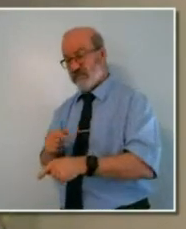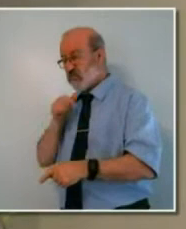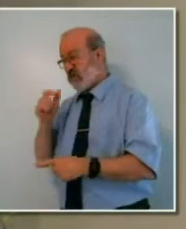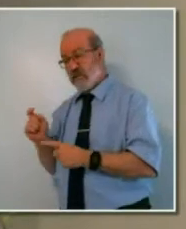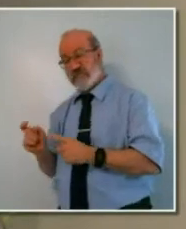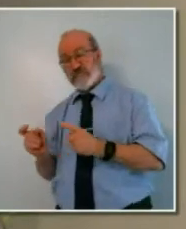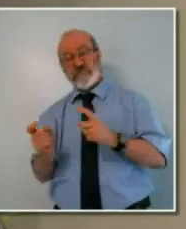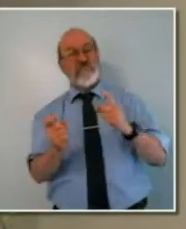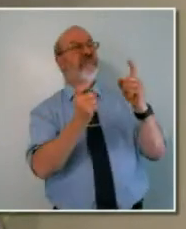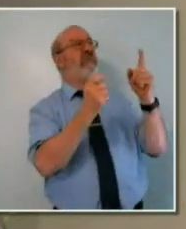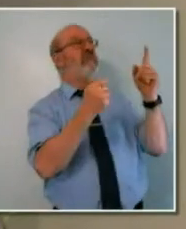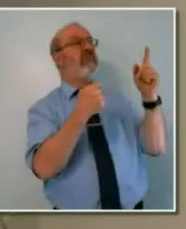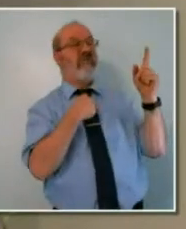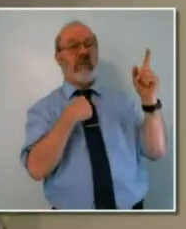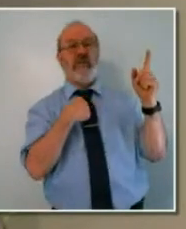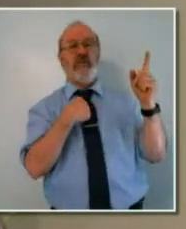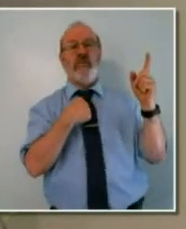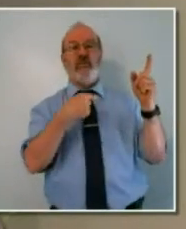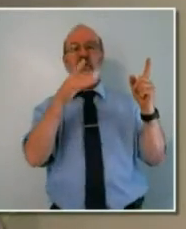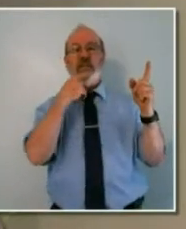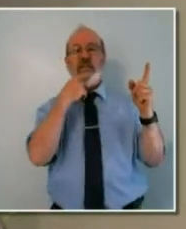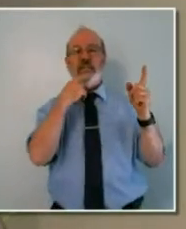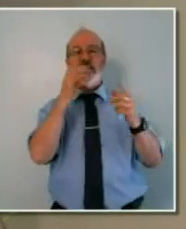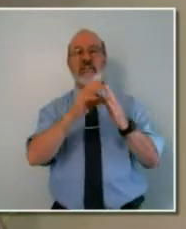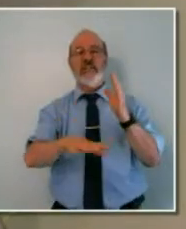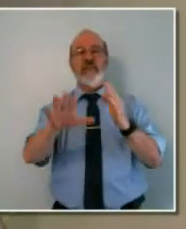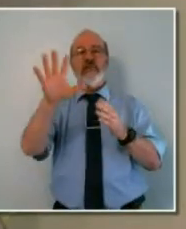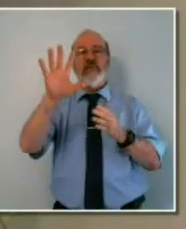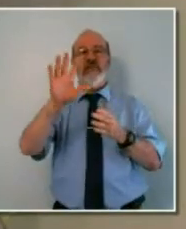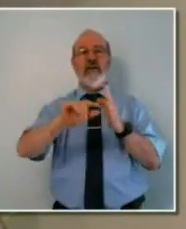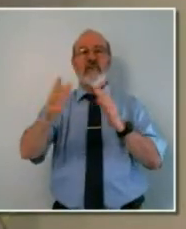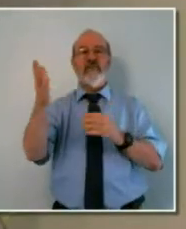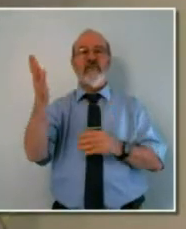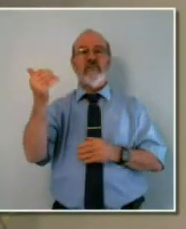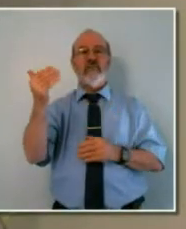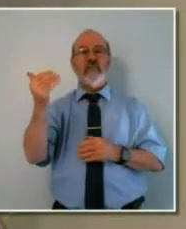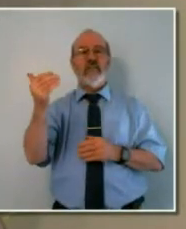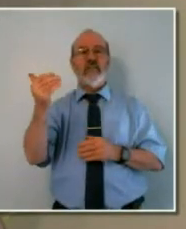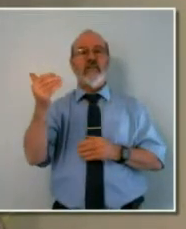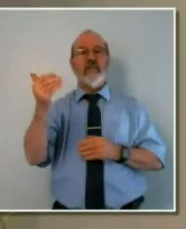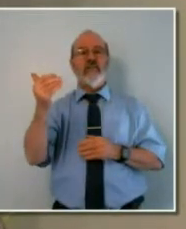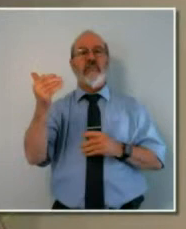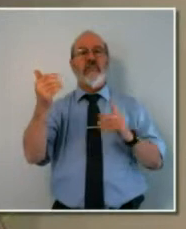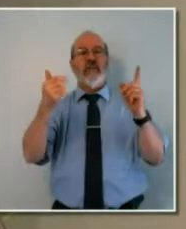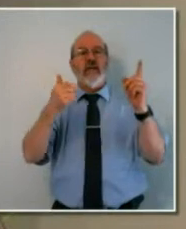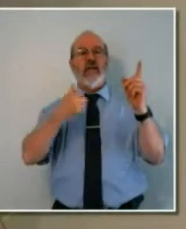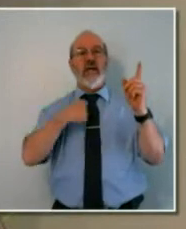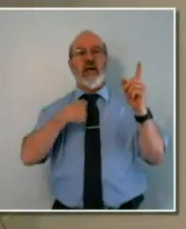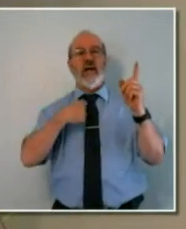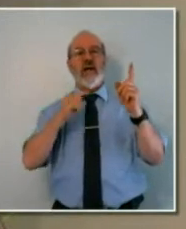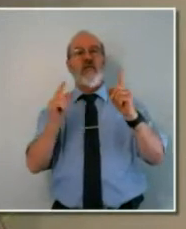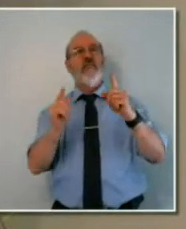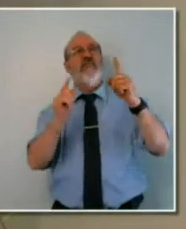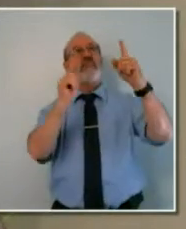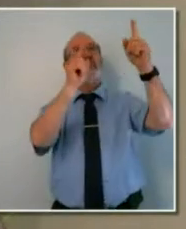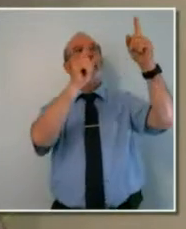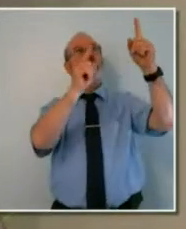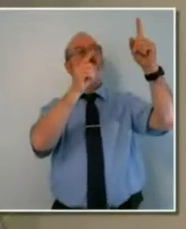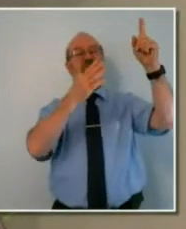turn unto me. And so he says in chapter 5 and verse 15, I will go and return to my